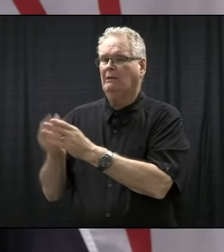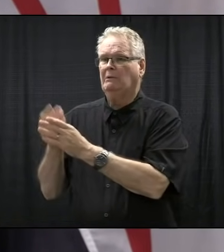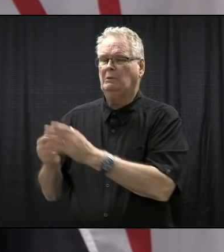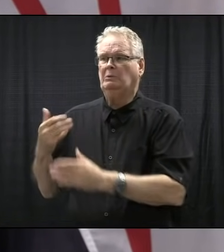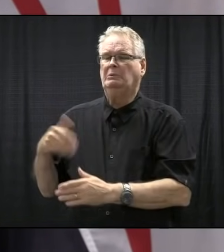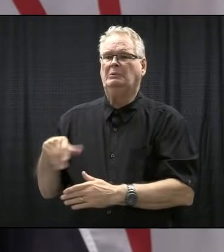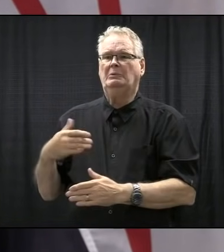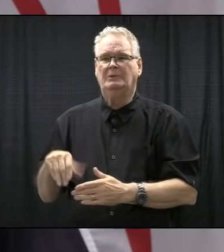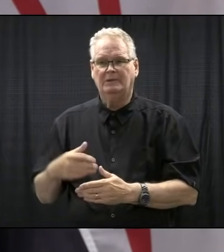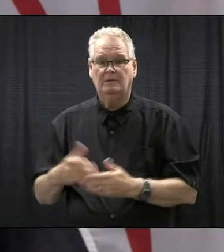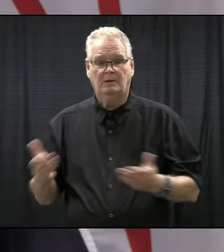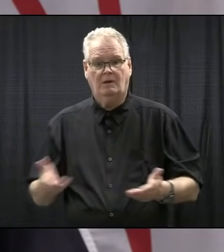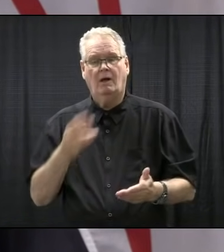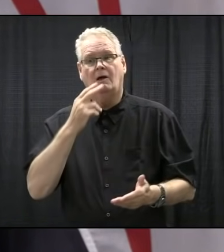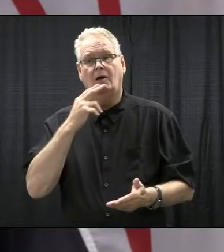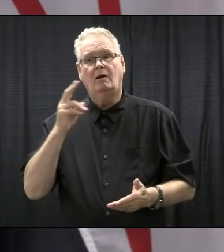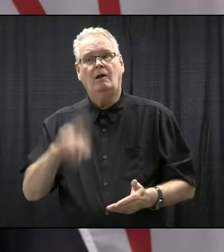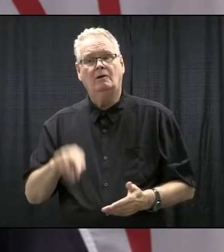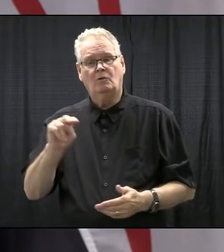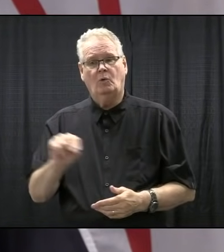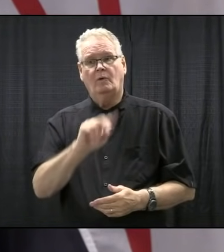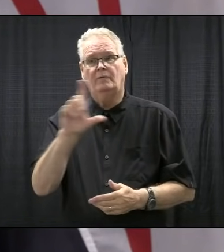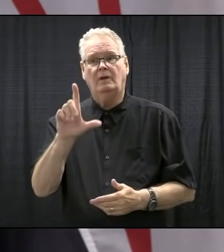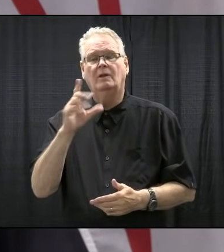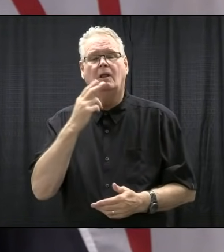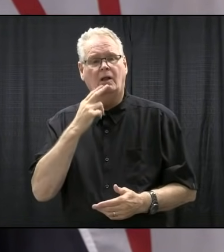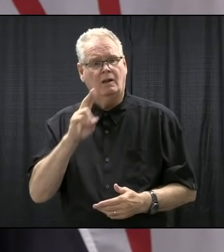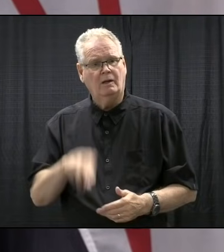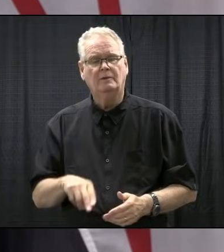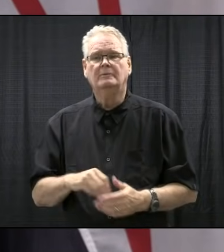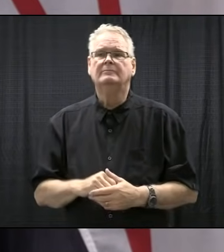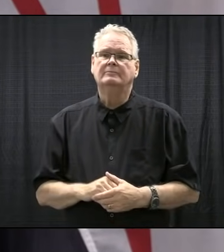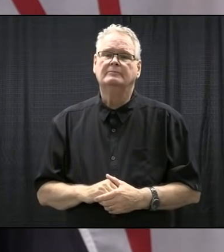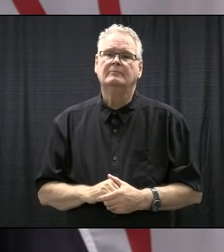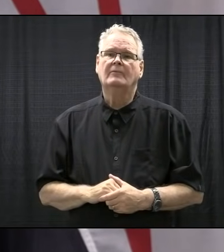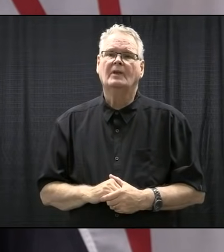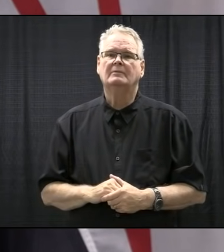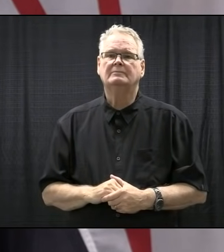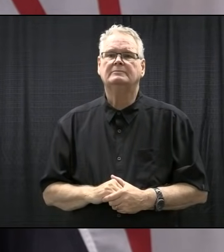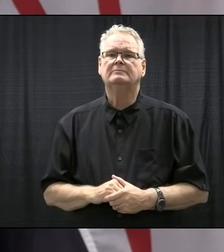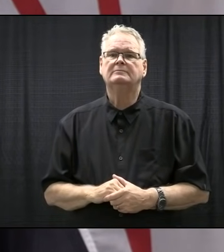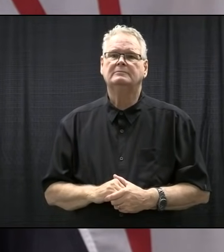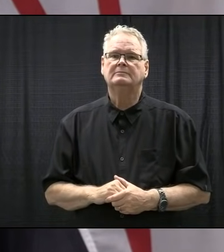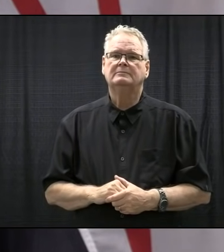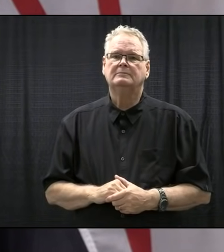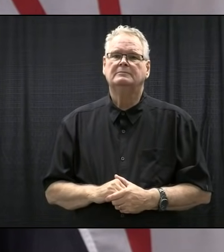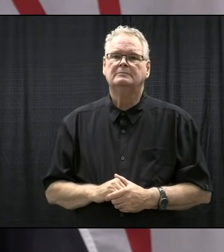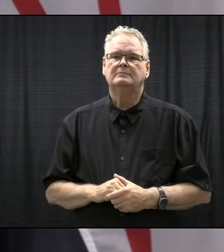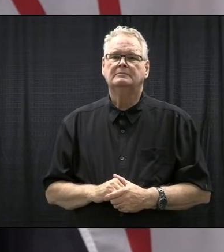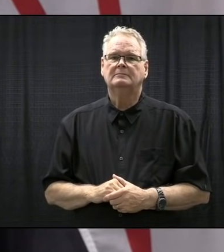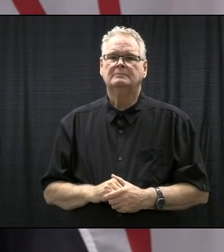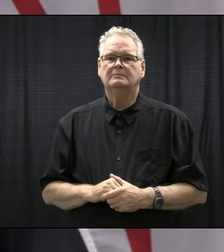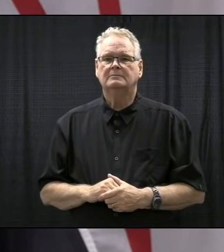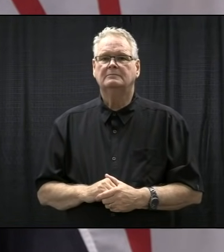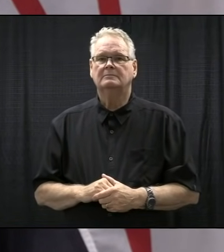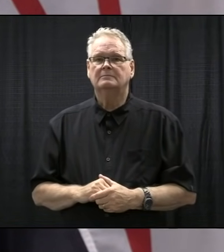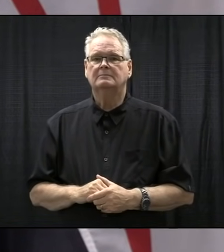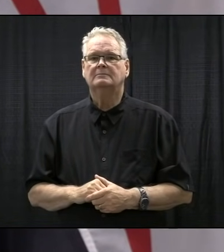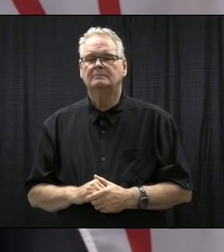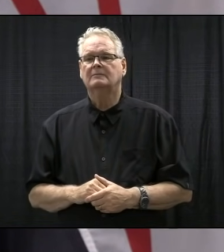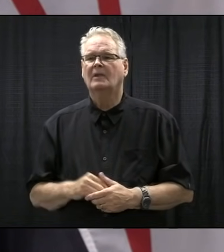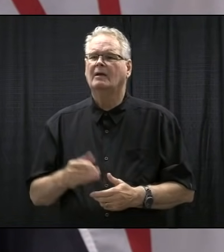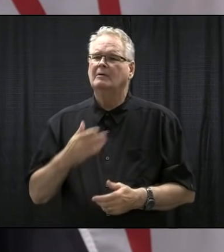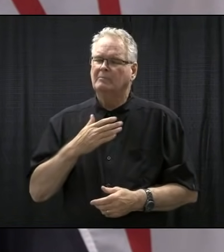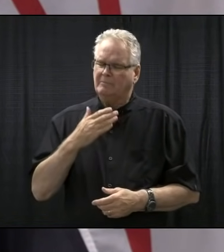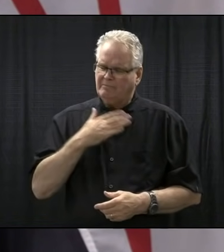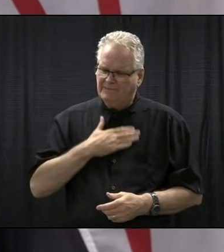now, making the choice to receive 2 doses of COVID vaccine, regardless of the brand, is one of the kindest things that you can